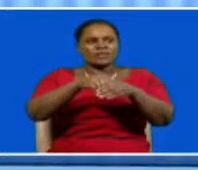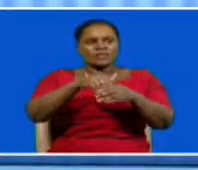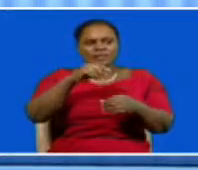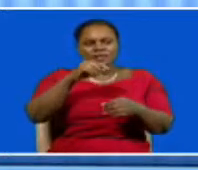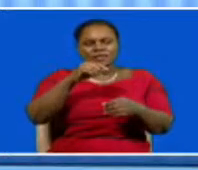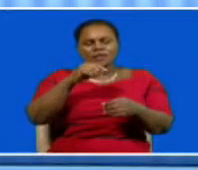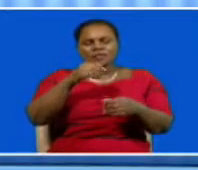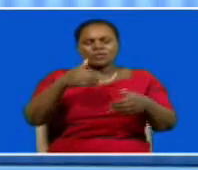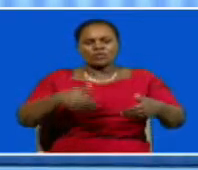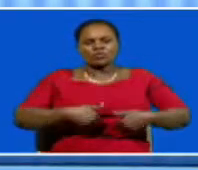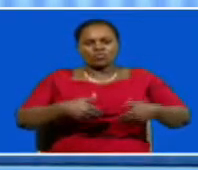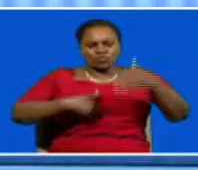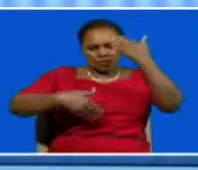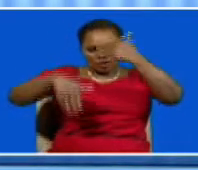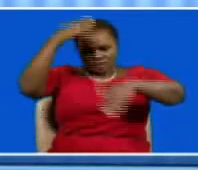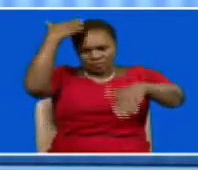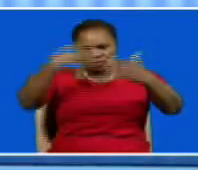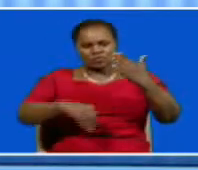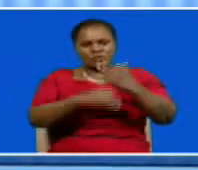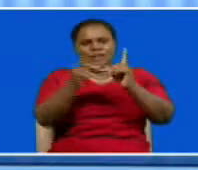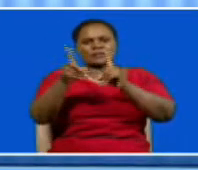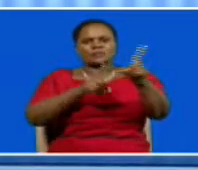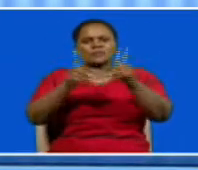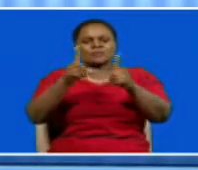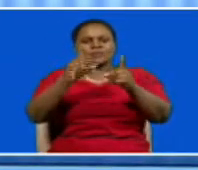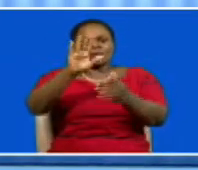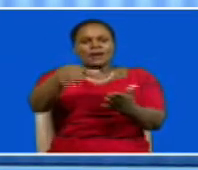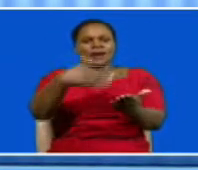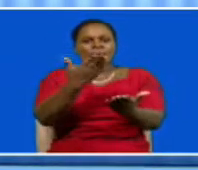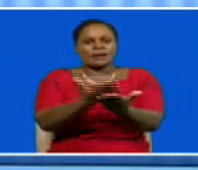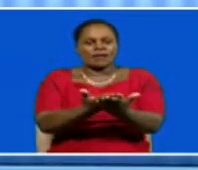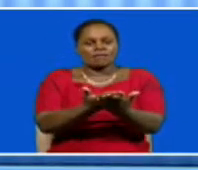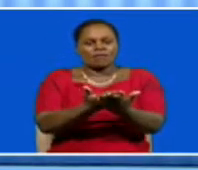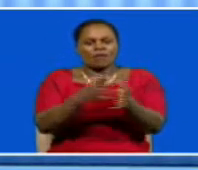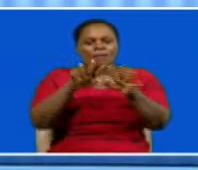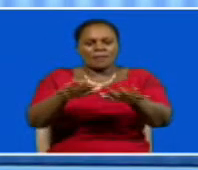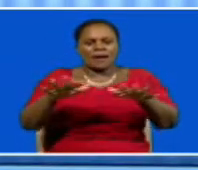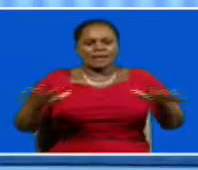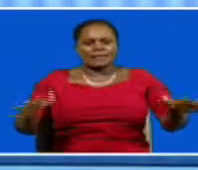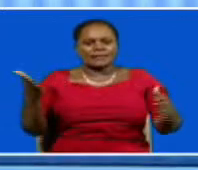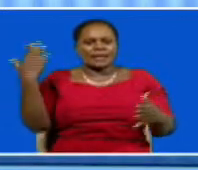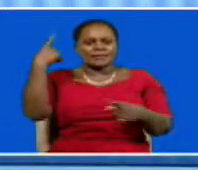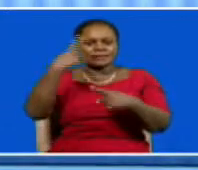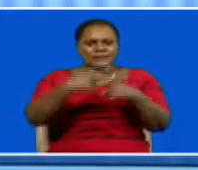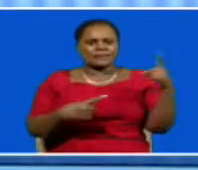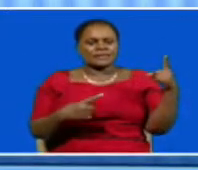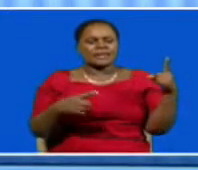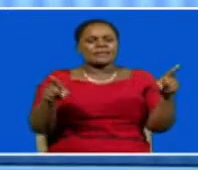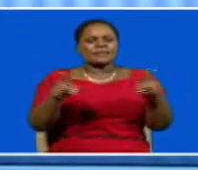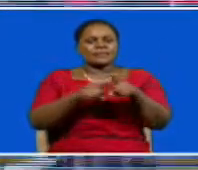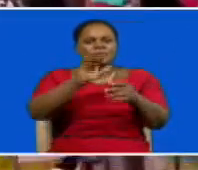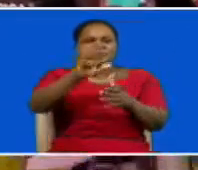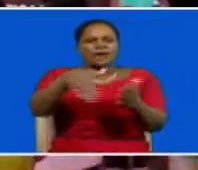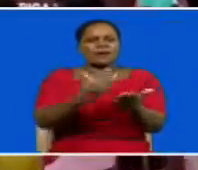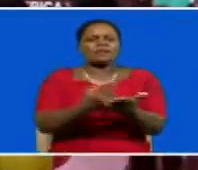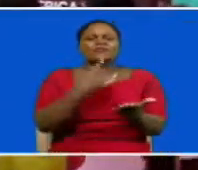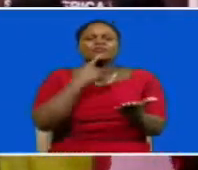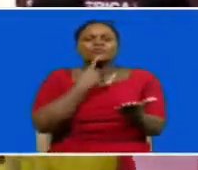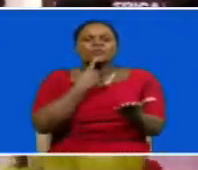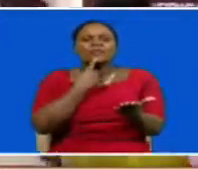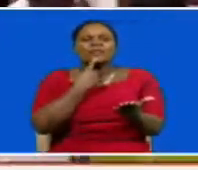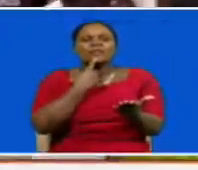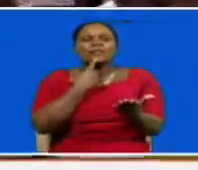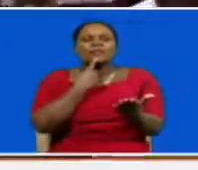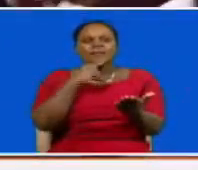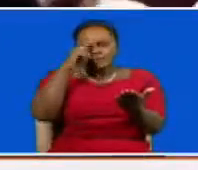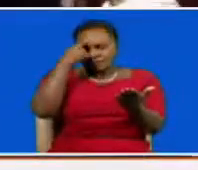and professionals to increase its tourism arrivals from the market. Last year, arrivals into Kenya from the Indian source